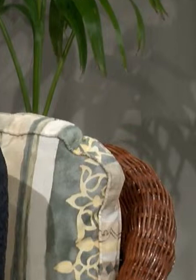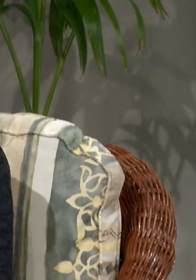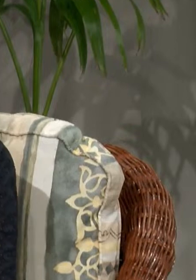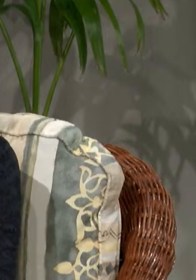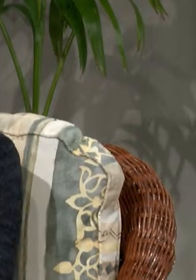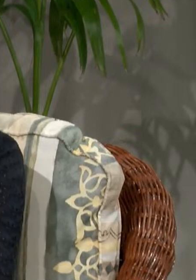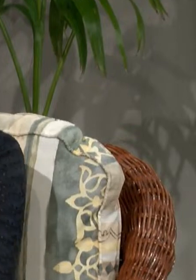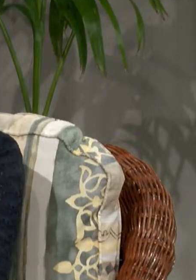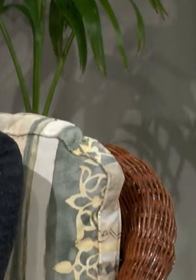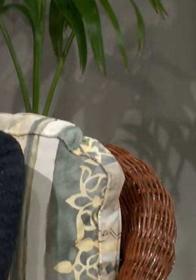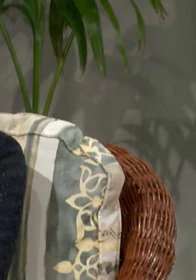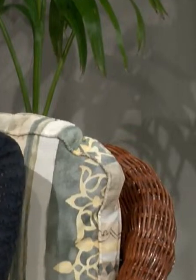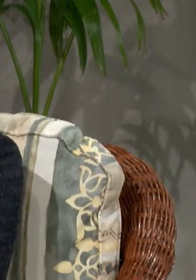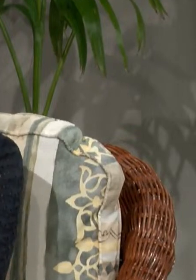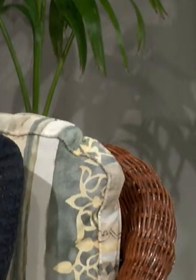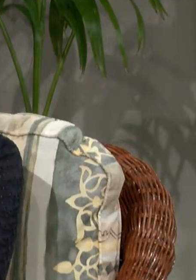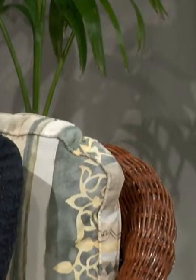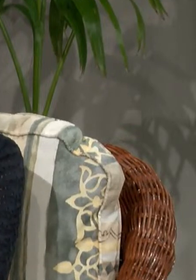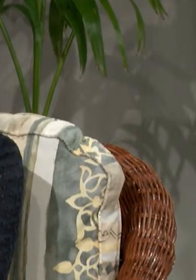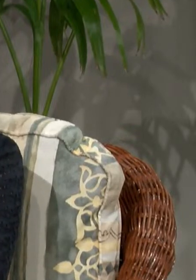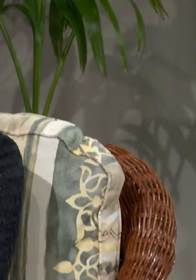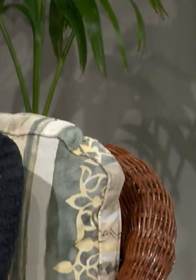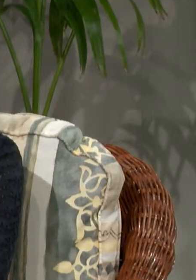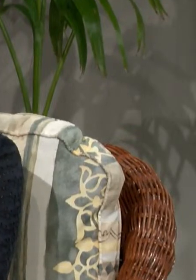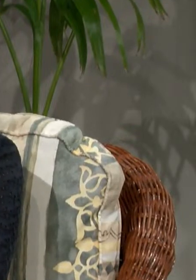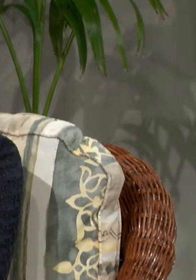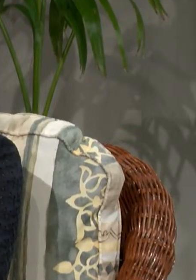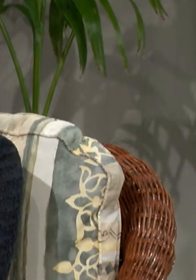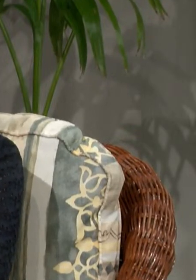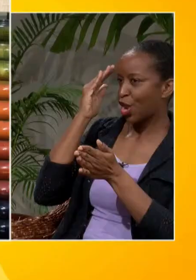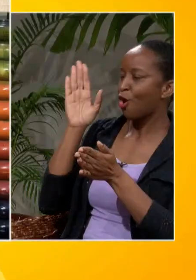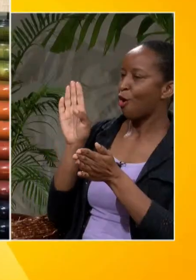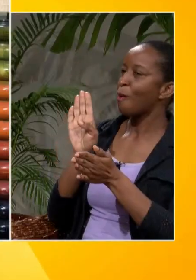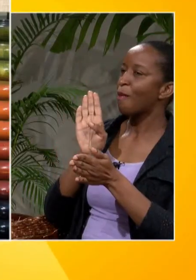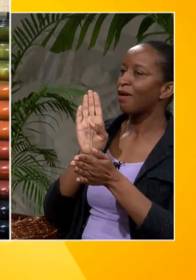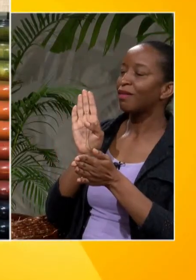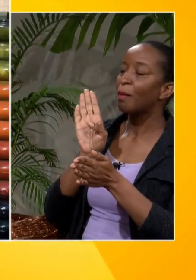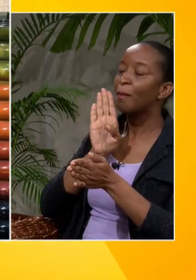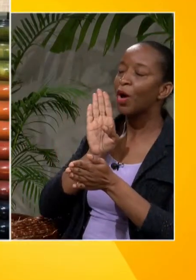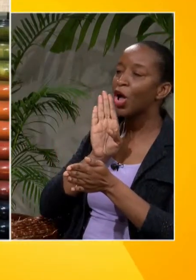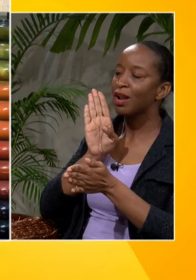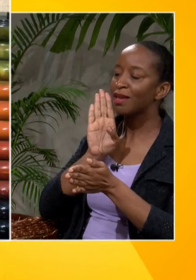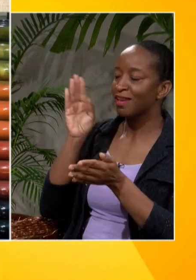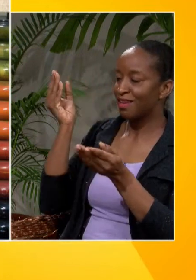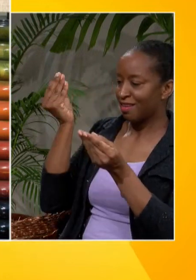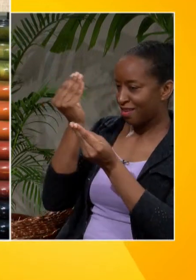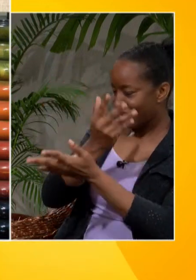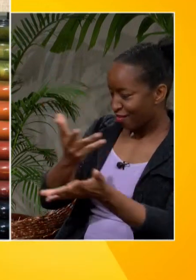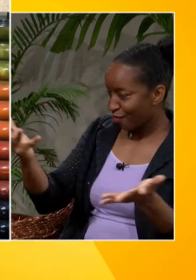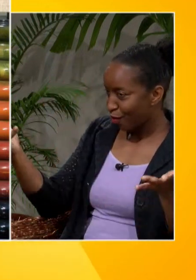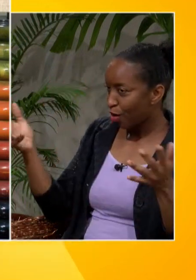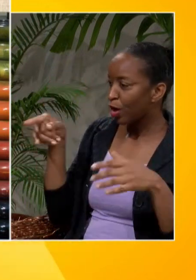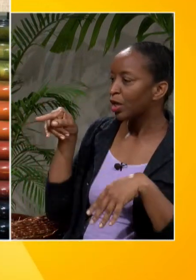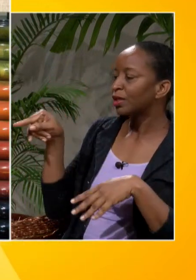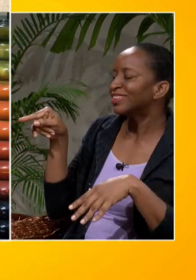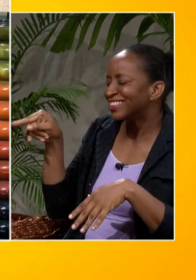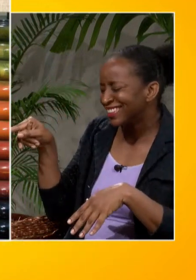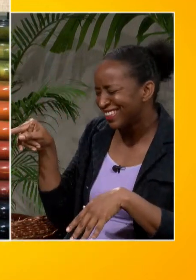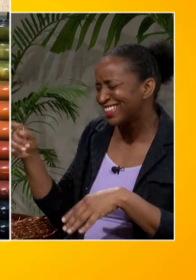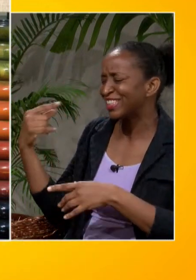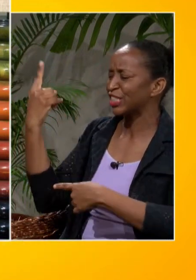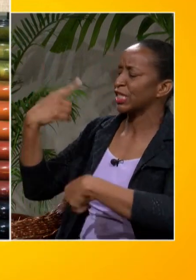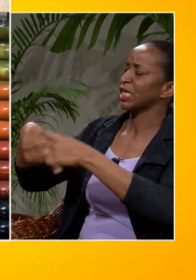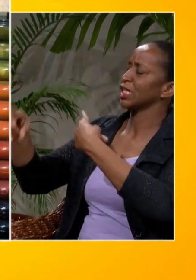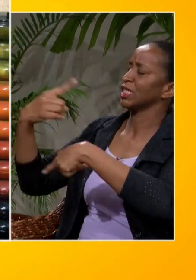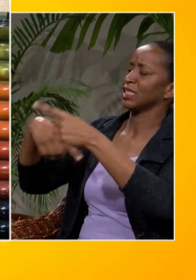continued from there. I know that Bonnie tells us a lot that people, because she signs, people think